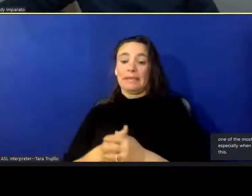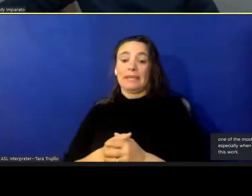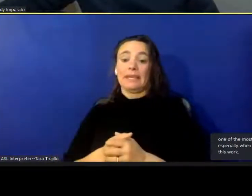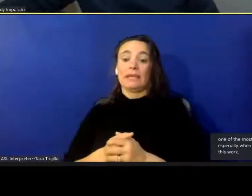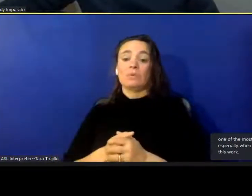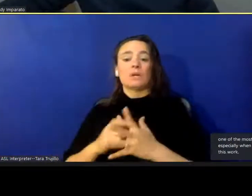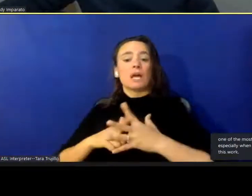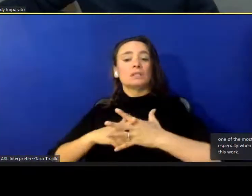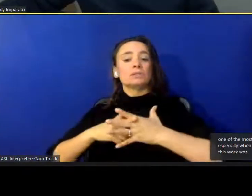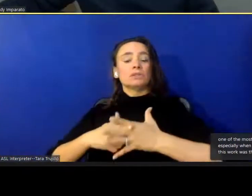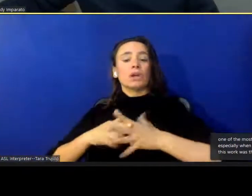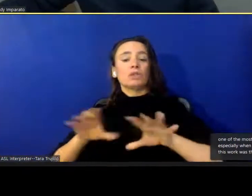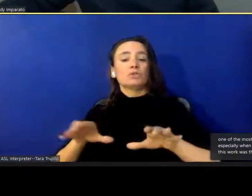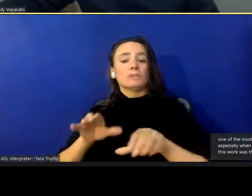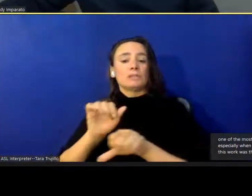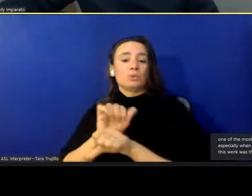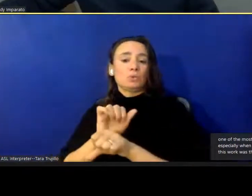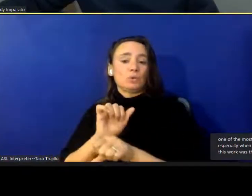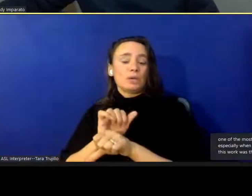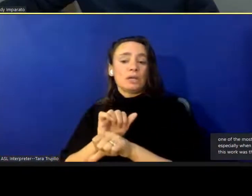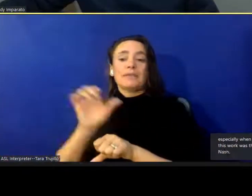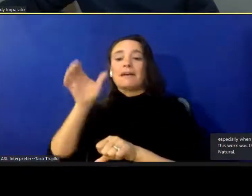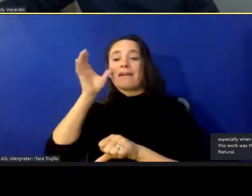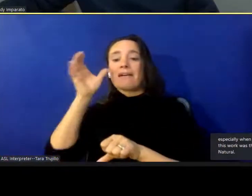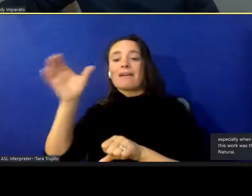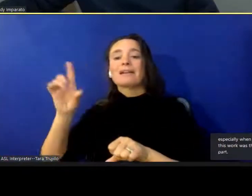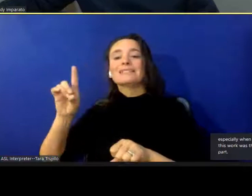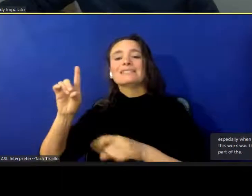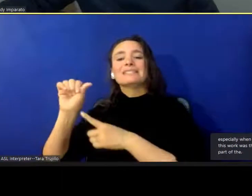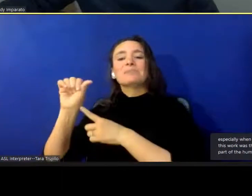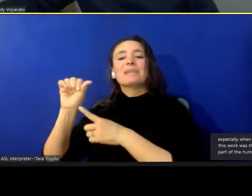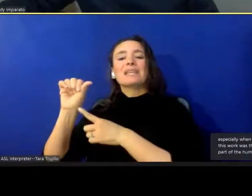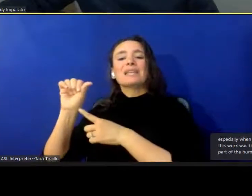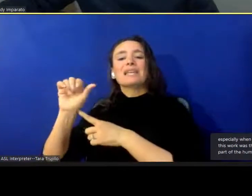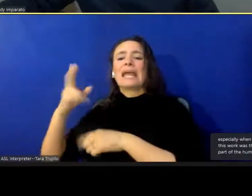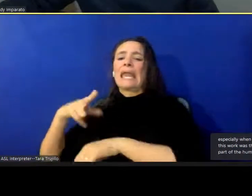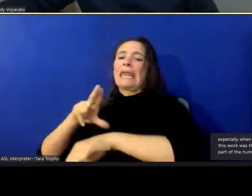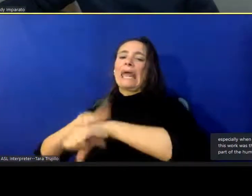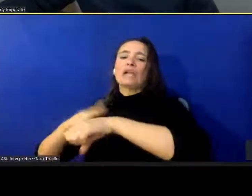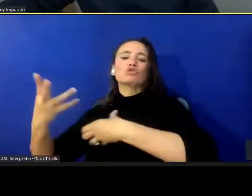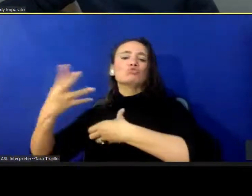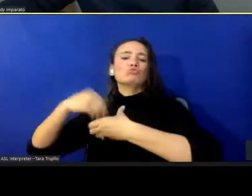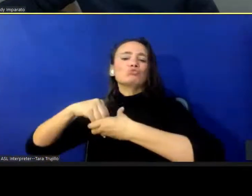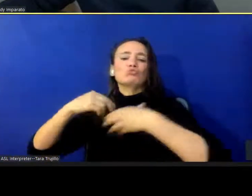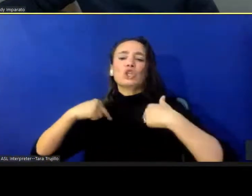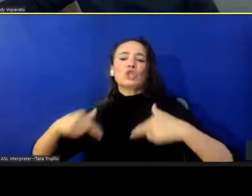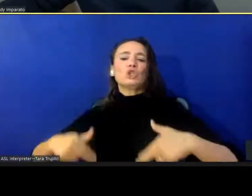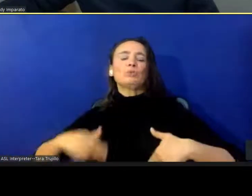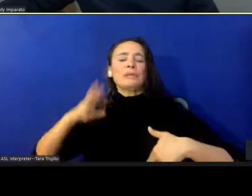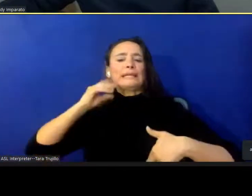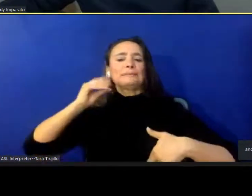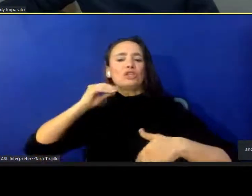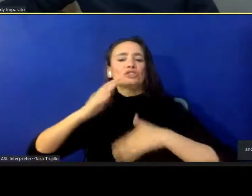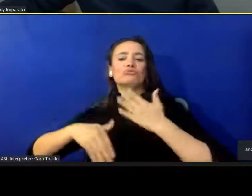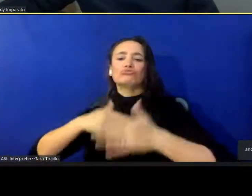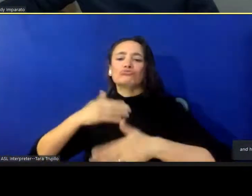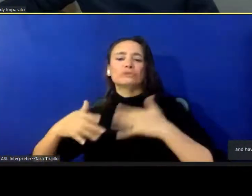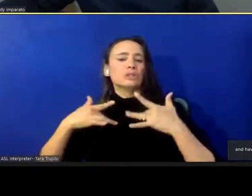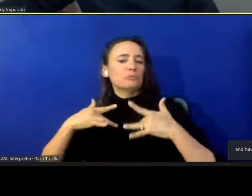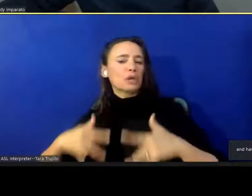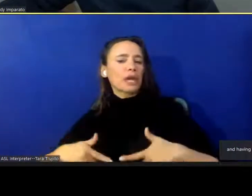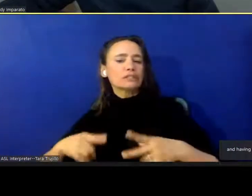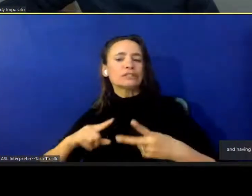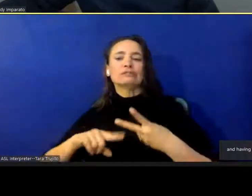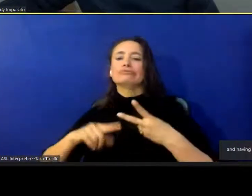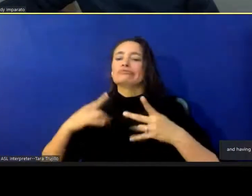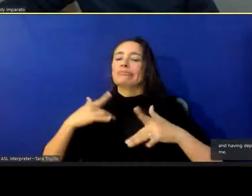work, was the idea that disability is a natural part of the human experience, and that having depression, bipolar